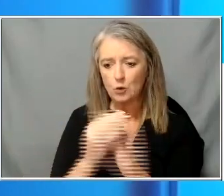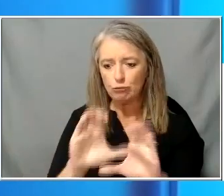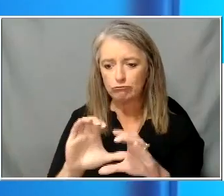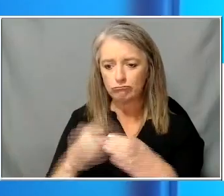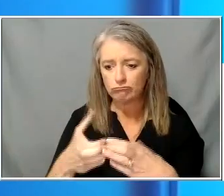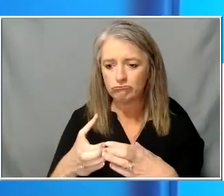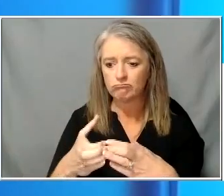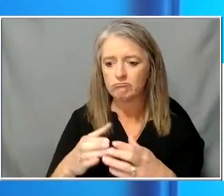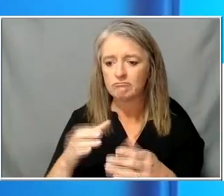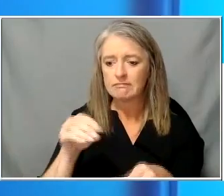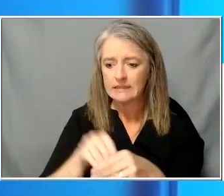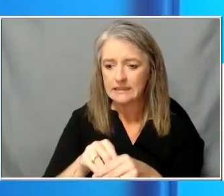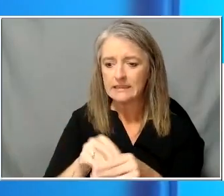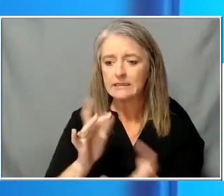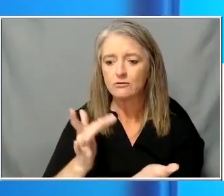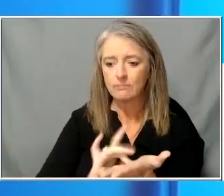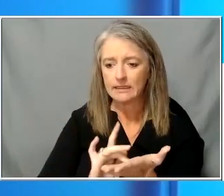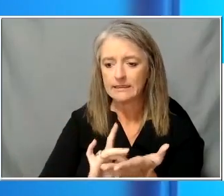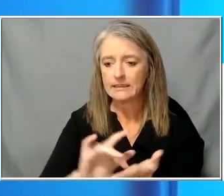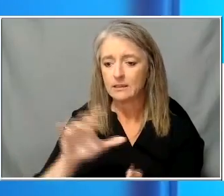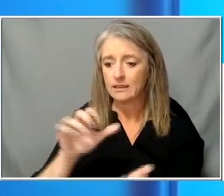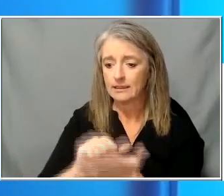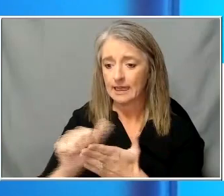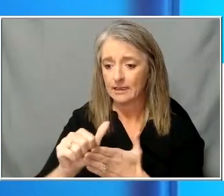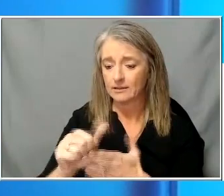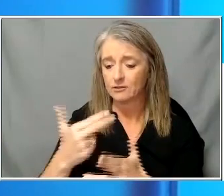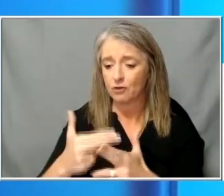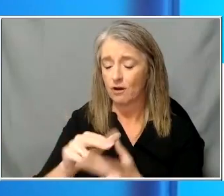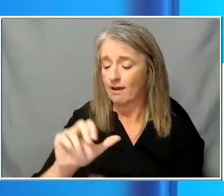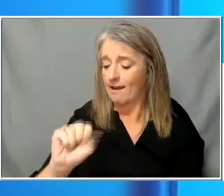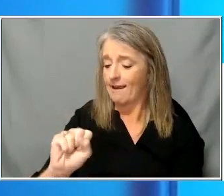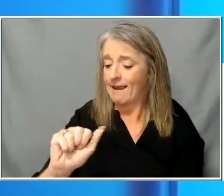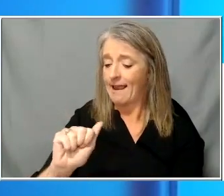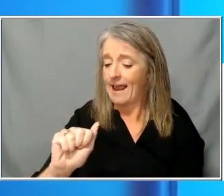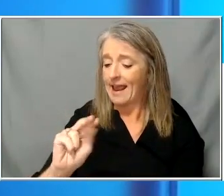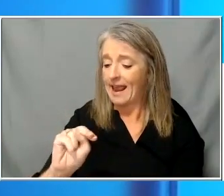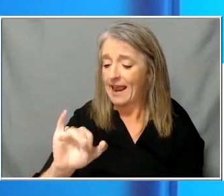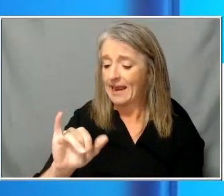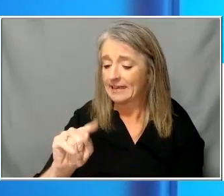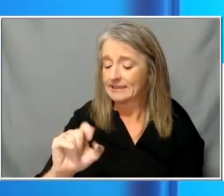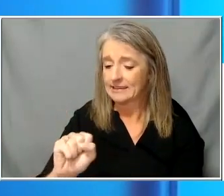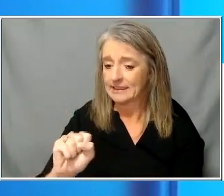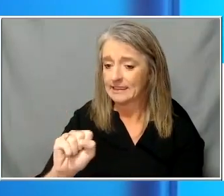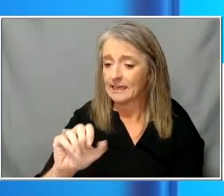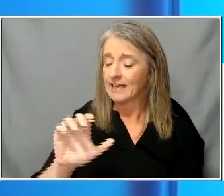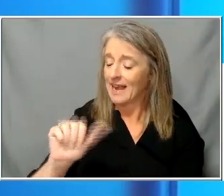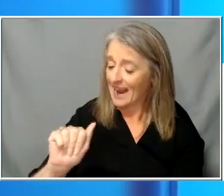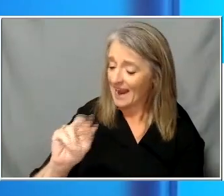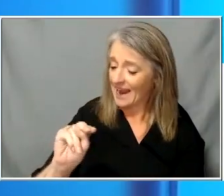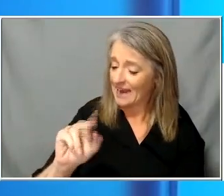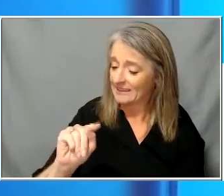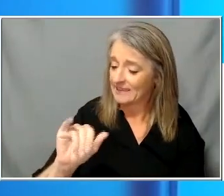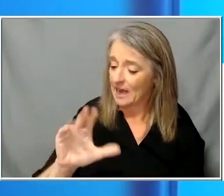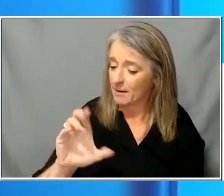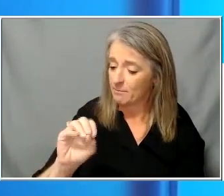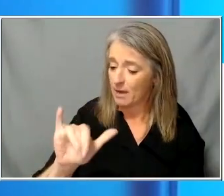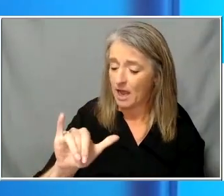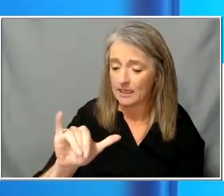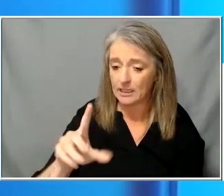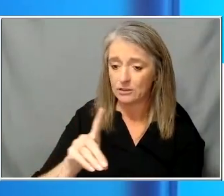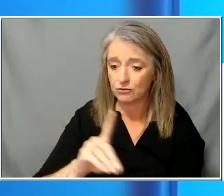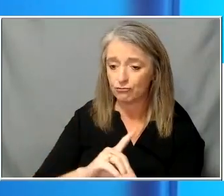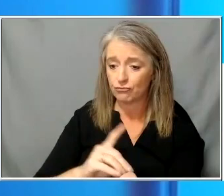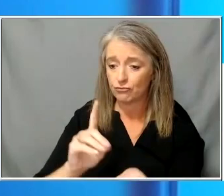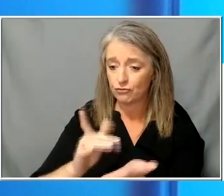drugs in cancer treatment today, called antibody-drug conjugates, or ADCs for short. And what antibody-drug conjugates